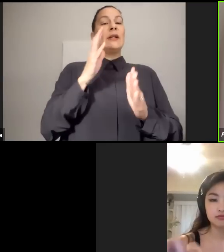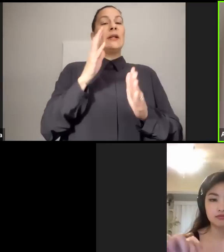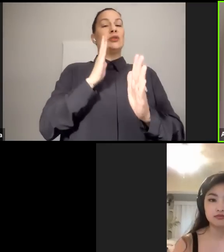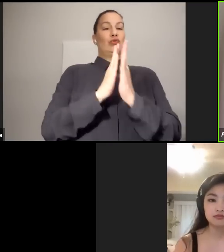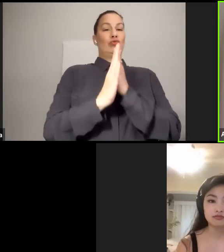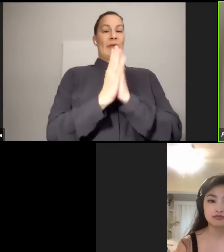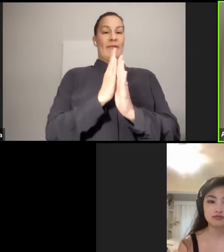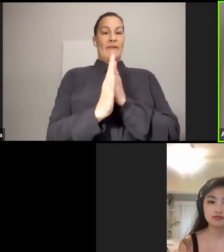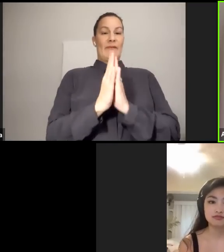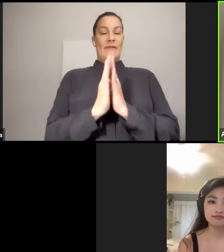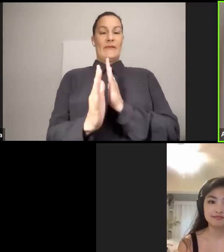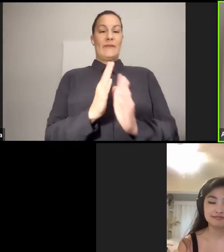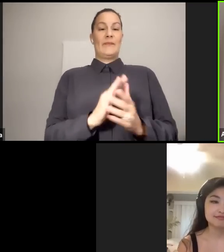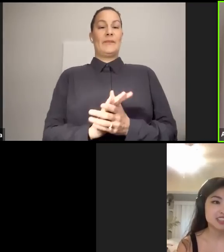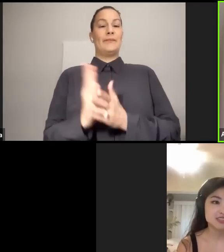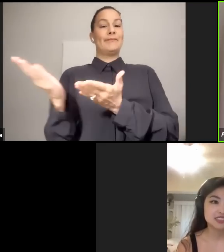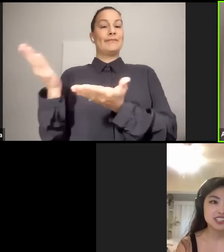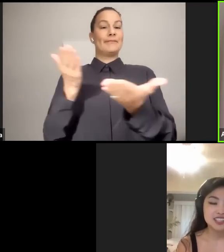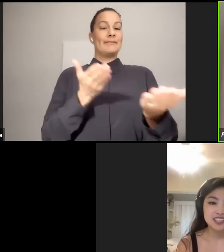it's all yours.